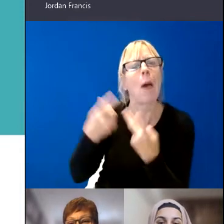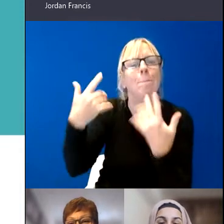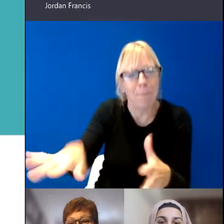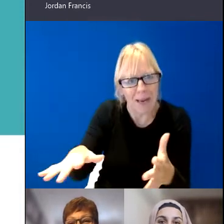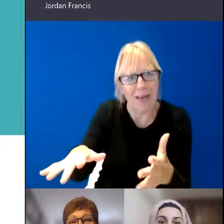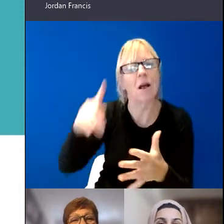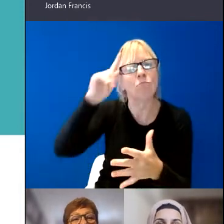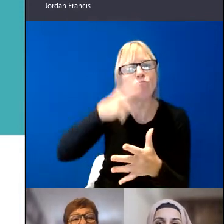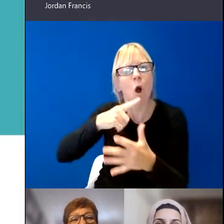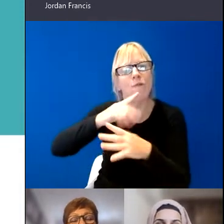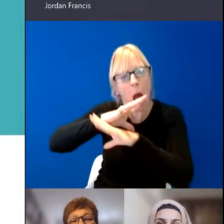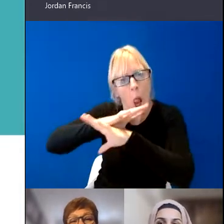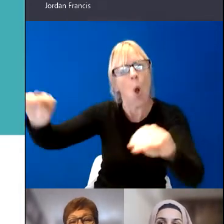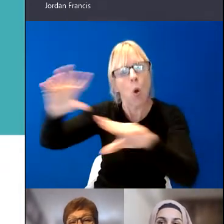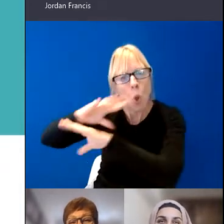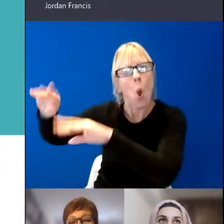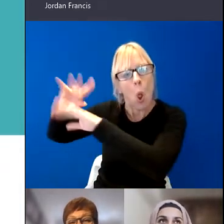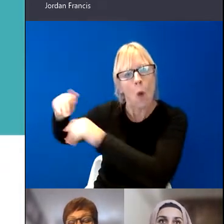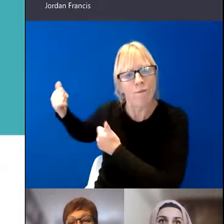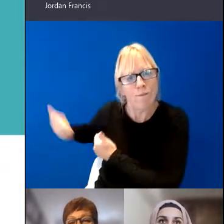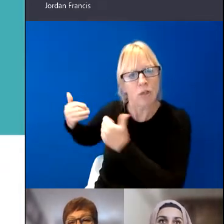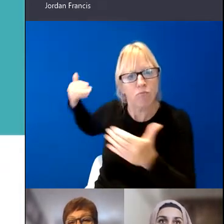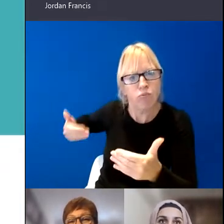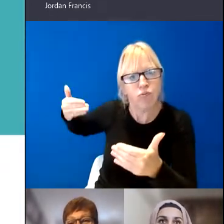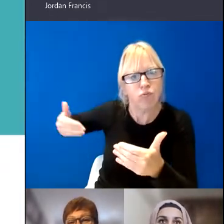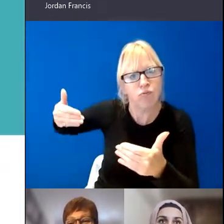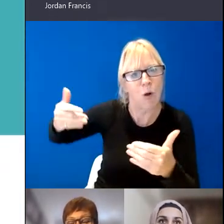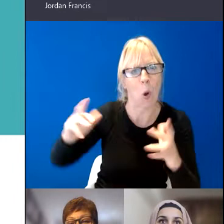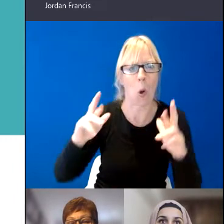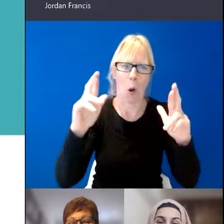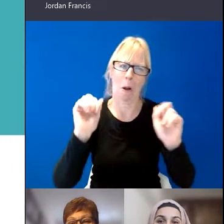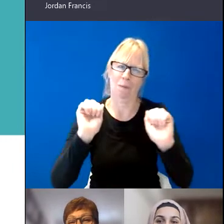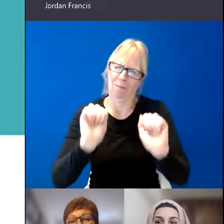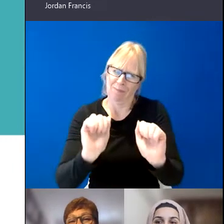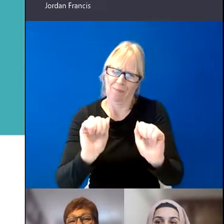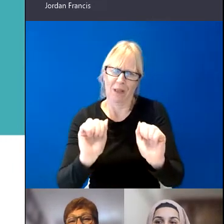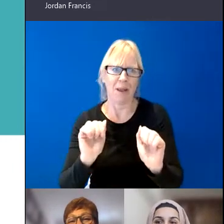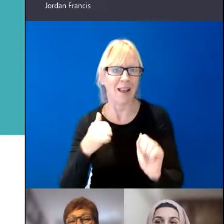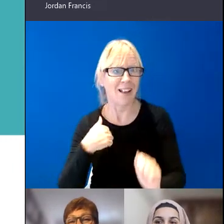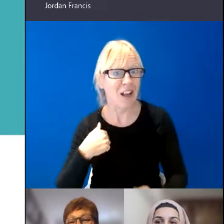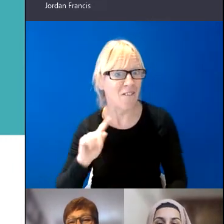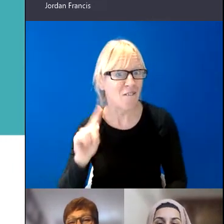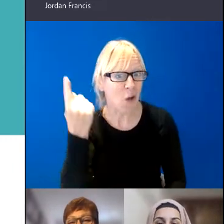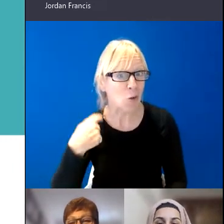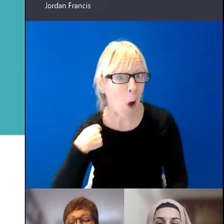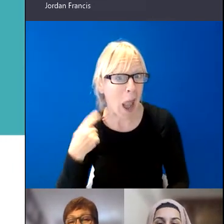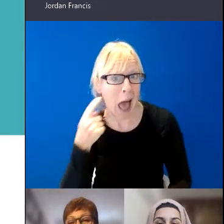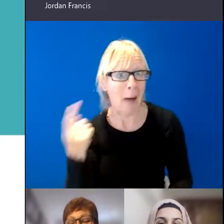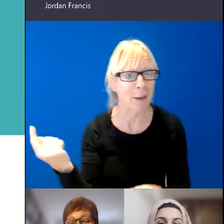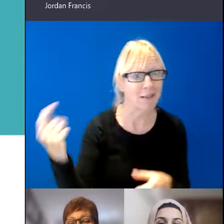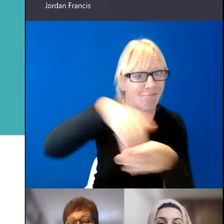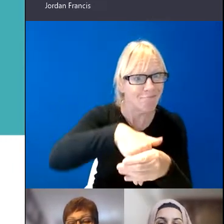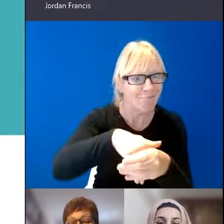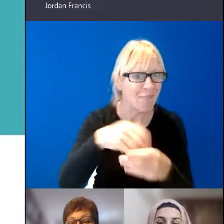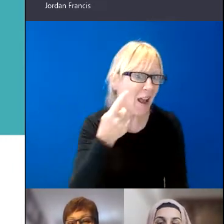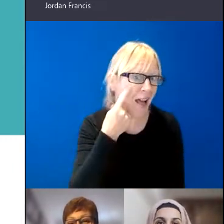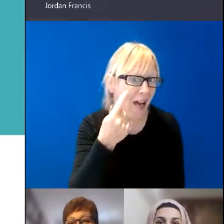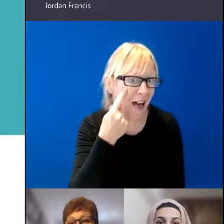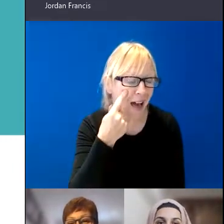place, and I'm really pleased actually to be here in person for this one, as this is the first one that I've been able to attend, and I'm hoping to